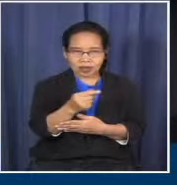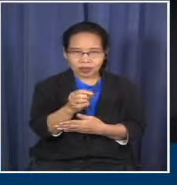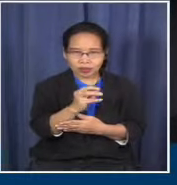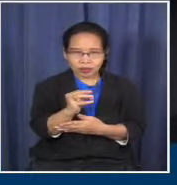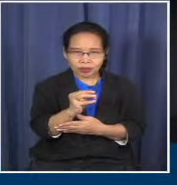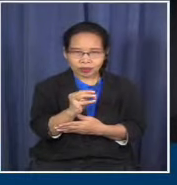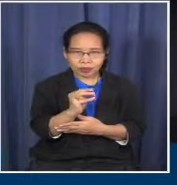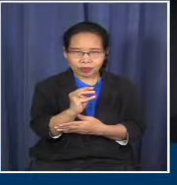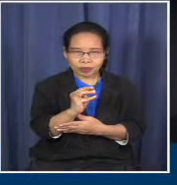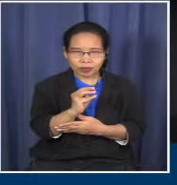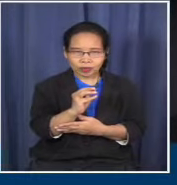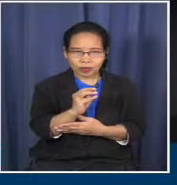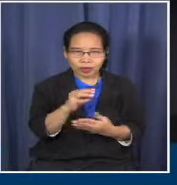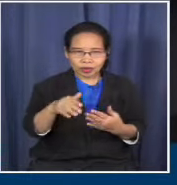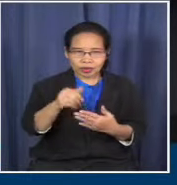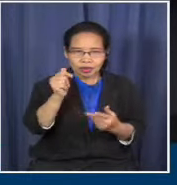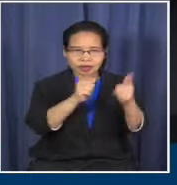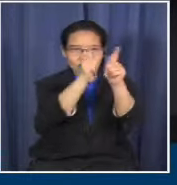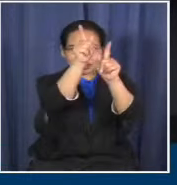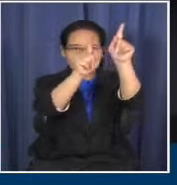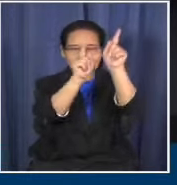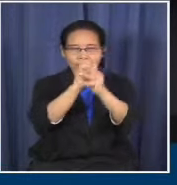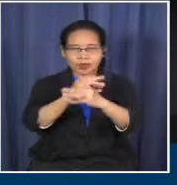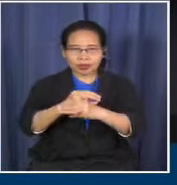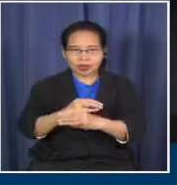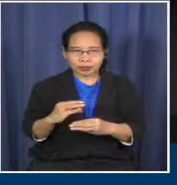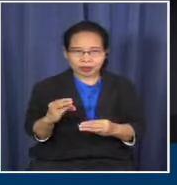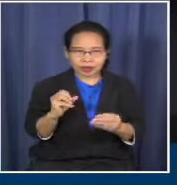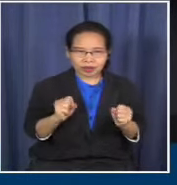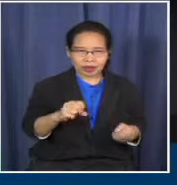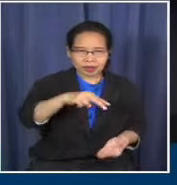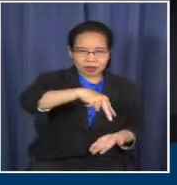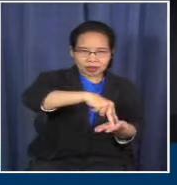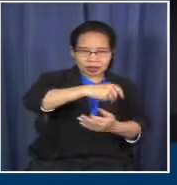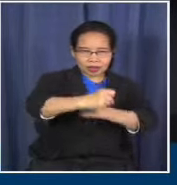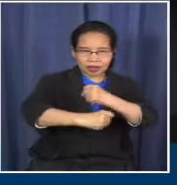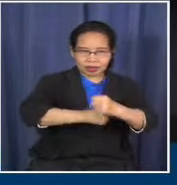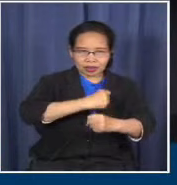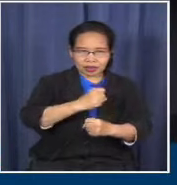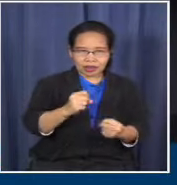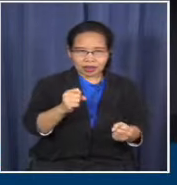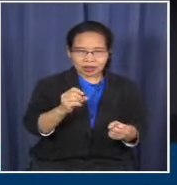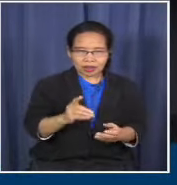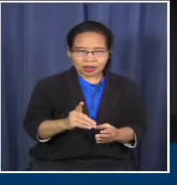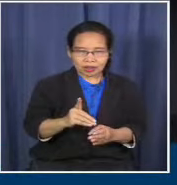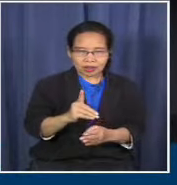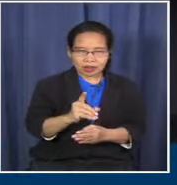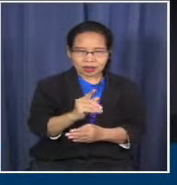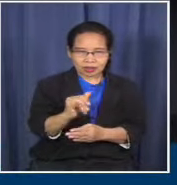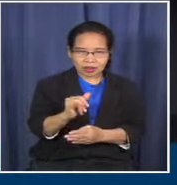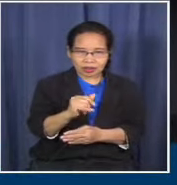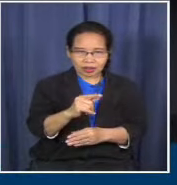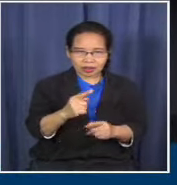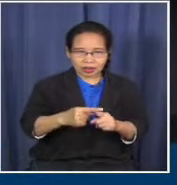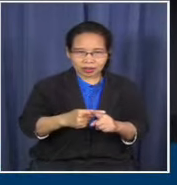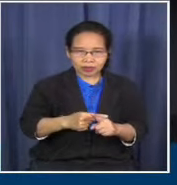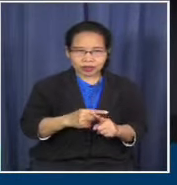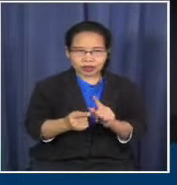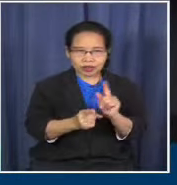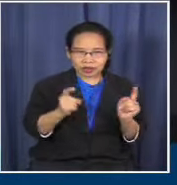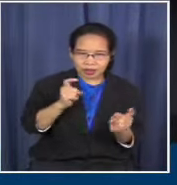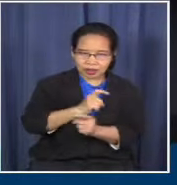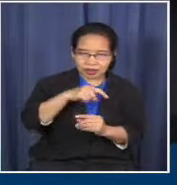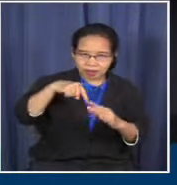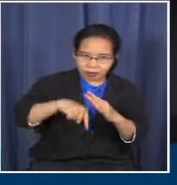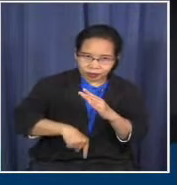are what most stars are made of. Can you stand on Saturn? The density and temperature changes the